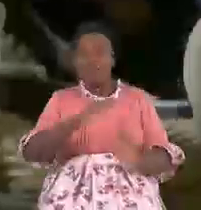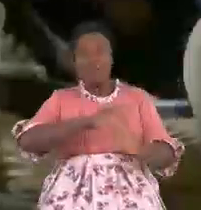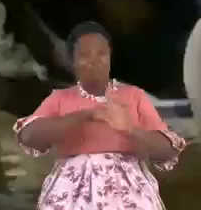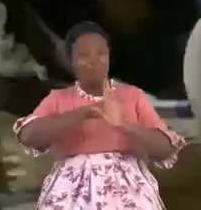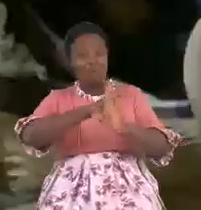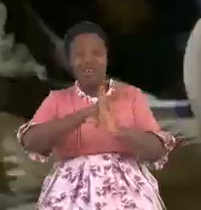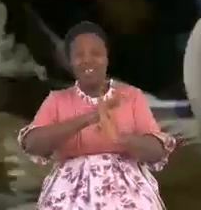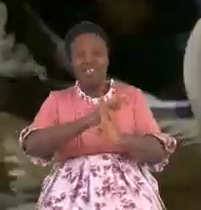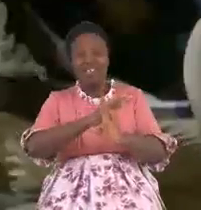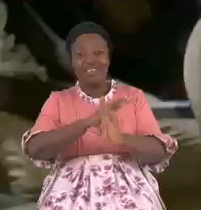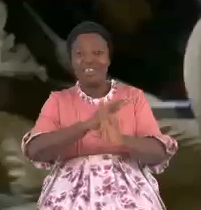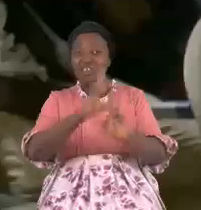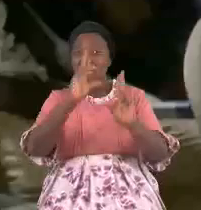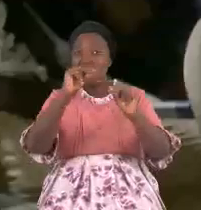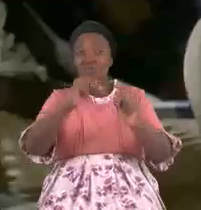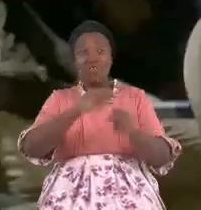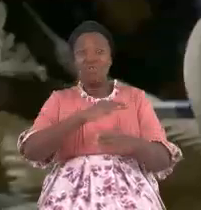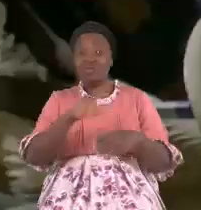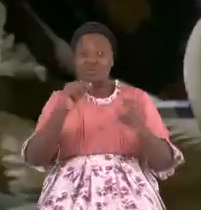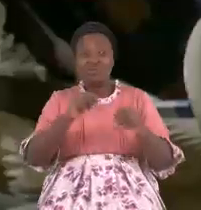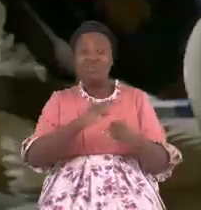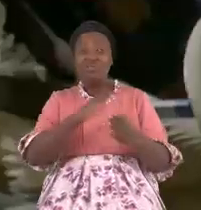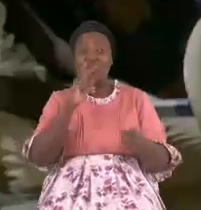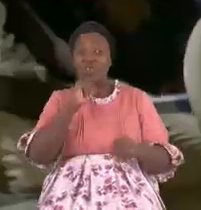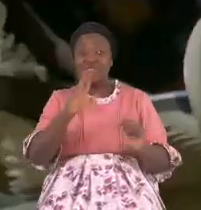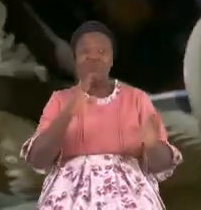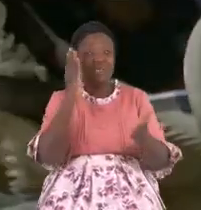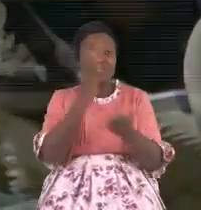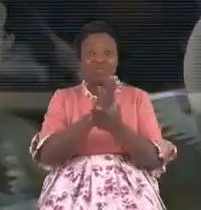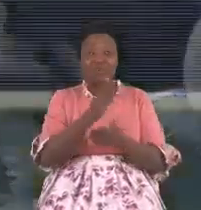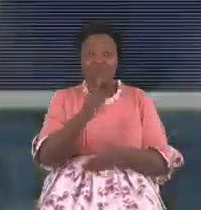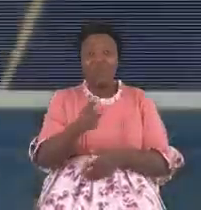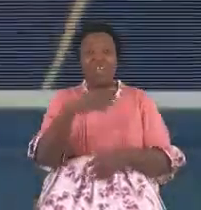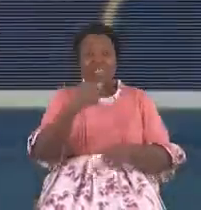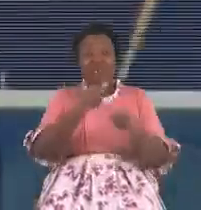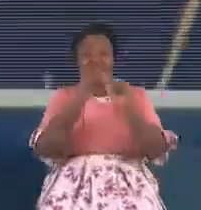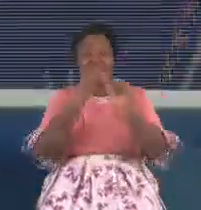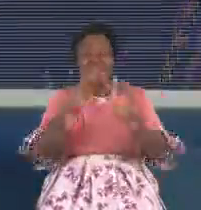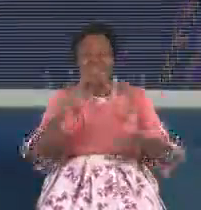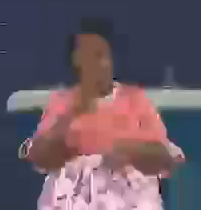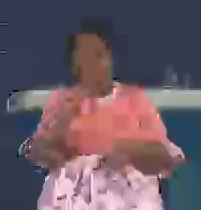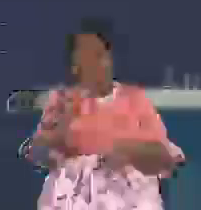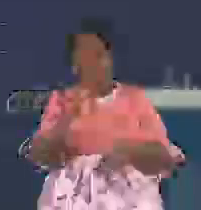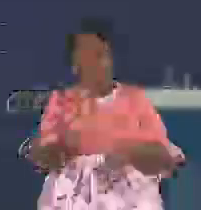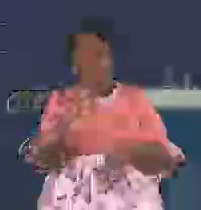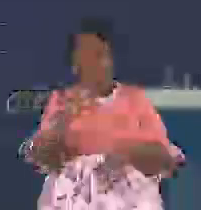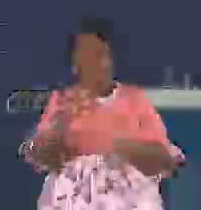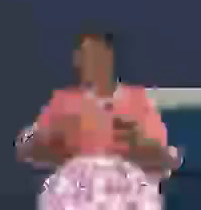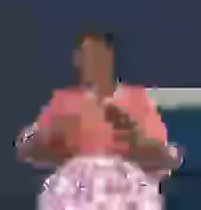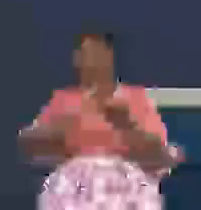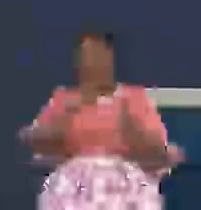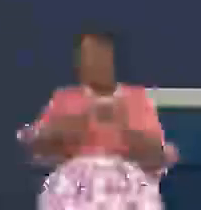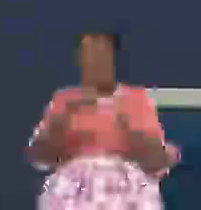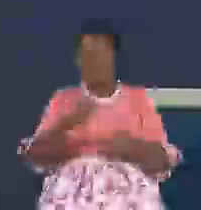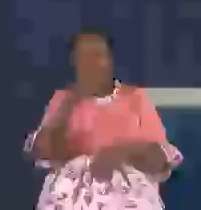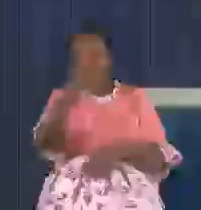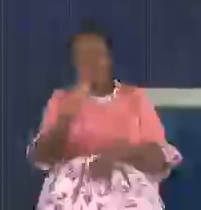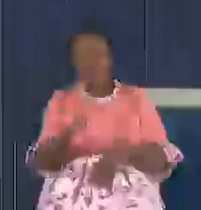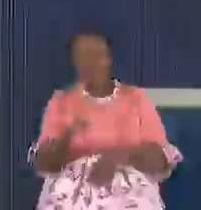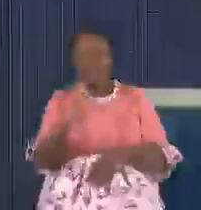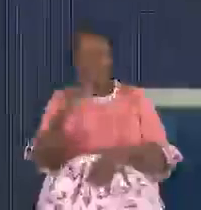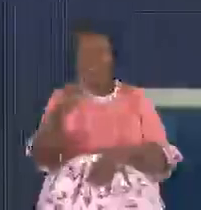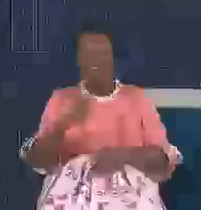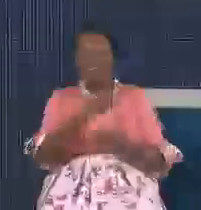there will be no hindrance the blessing of god the forgiveness of god the